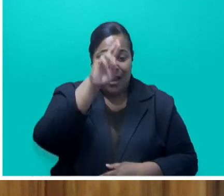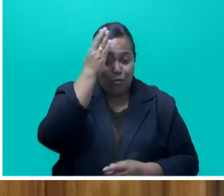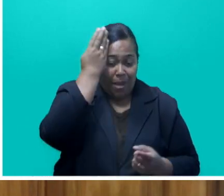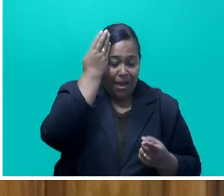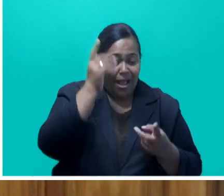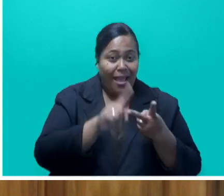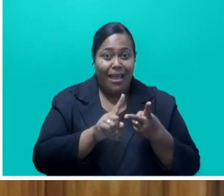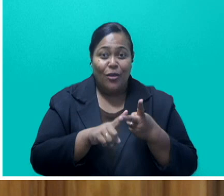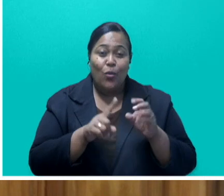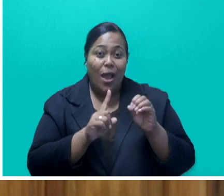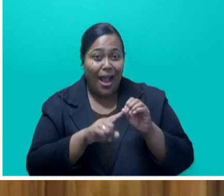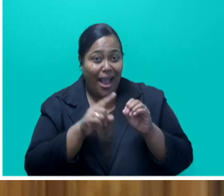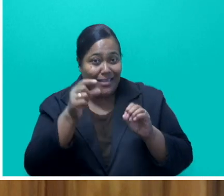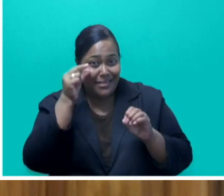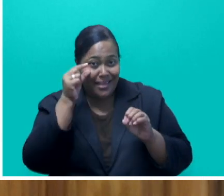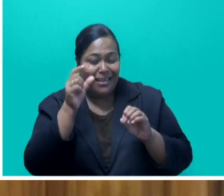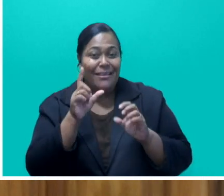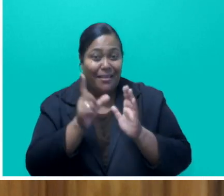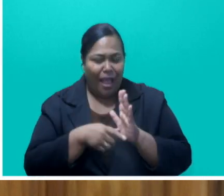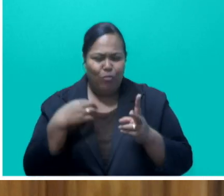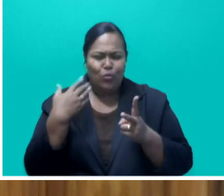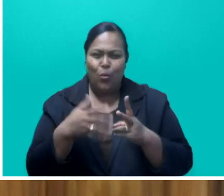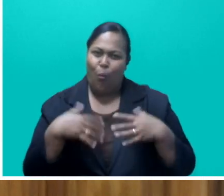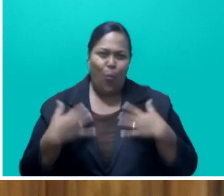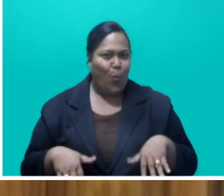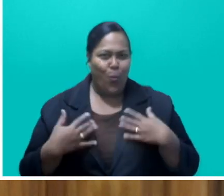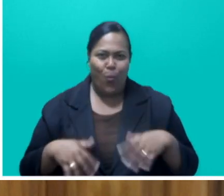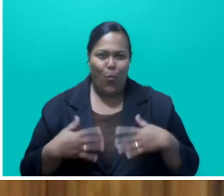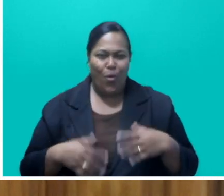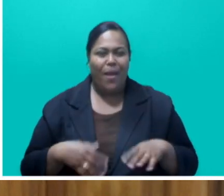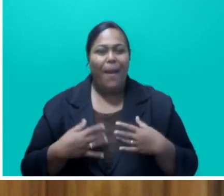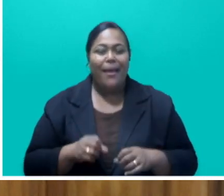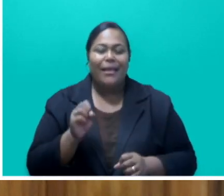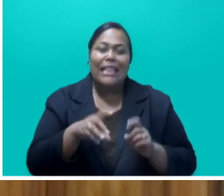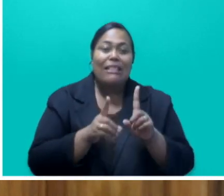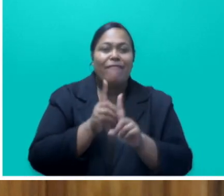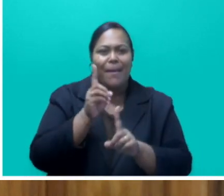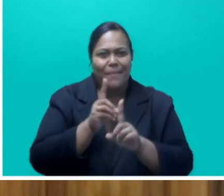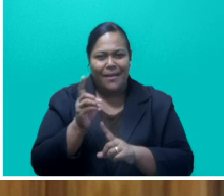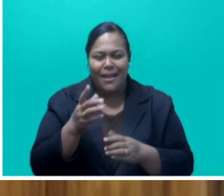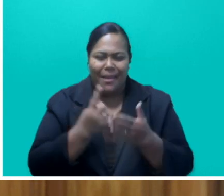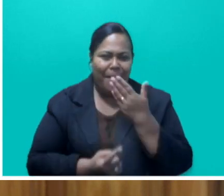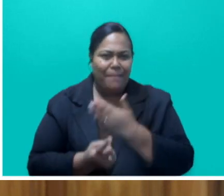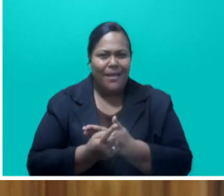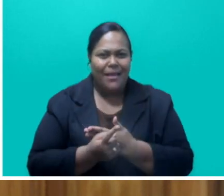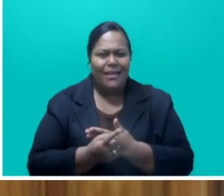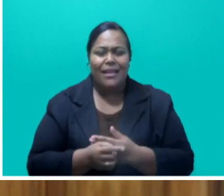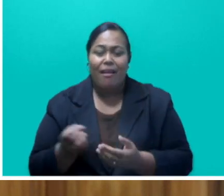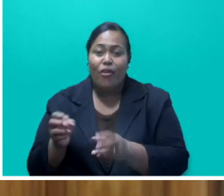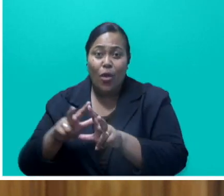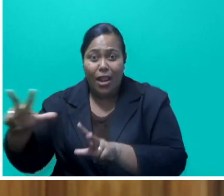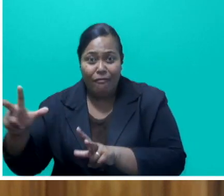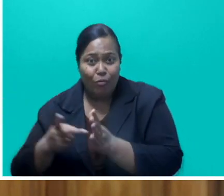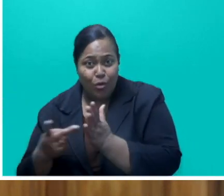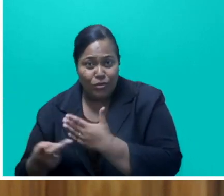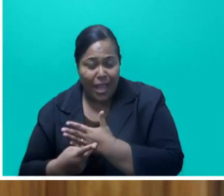was significant developments made in Fiji, namely the Senganga Kin project, the Monasabu, the Fiji